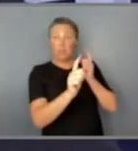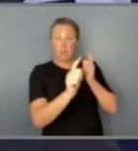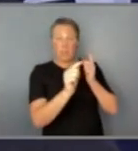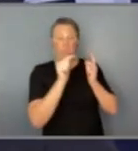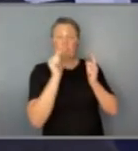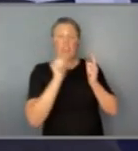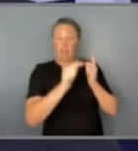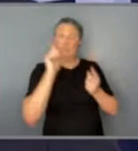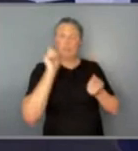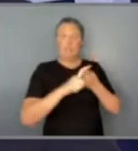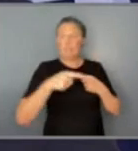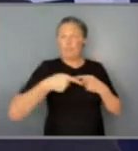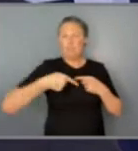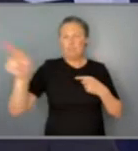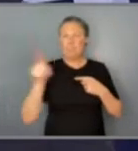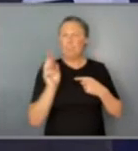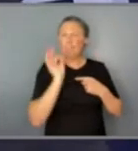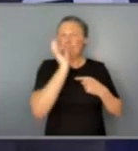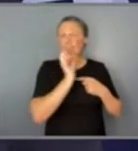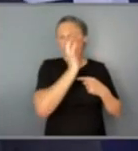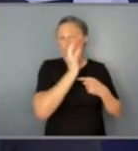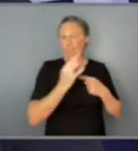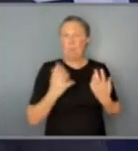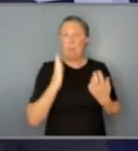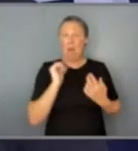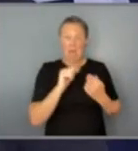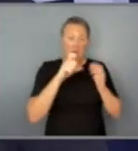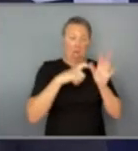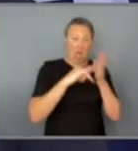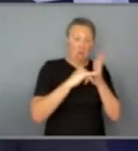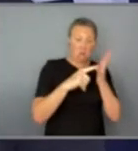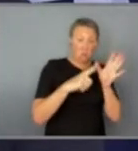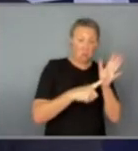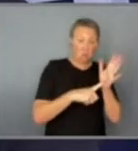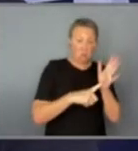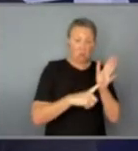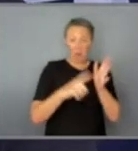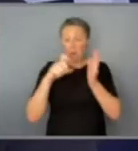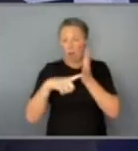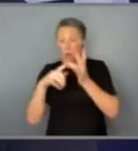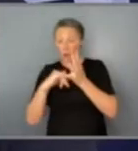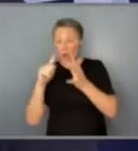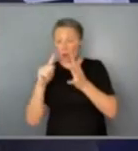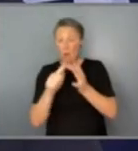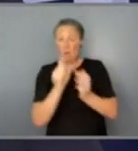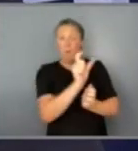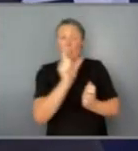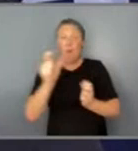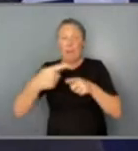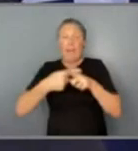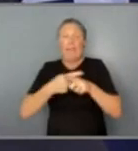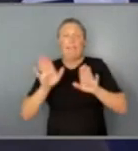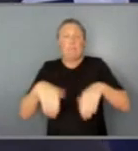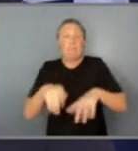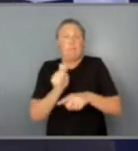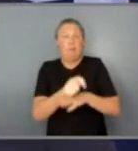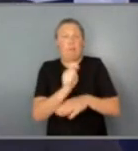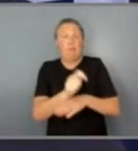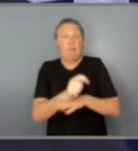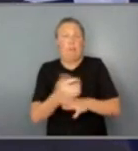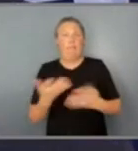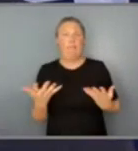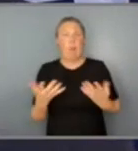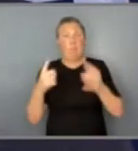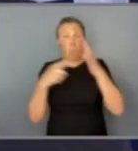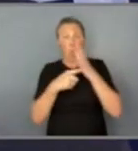volume of cases. What matters is how you're managing those close contacts and how they're defined and what you